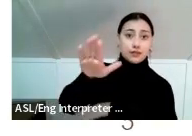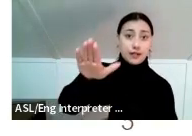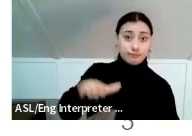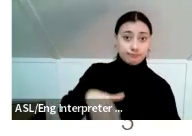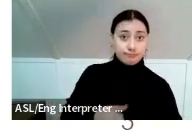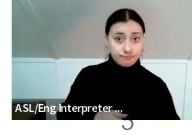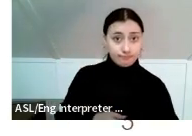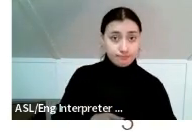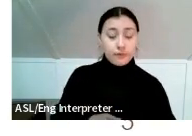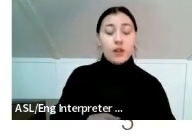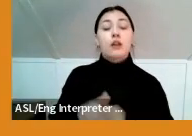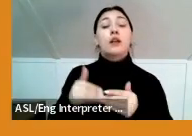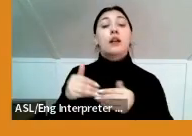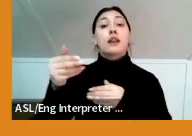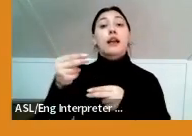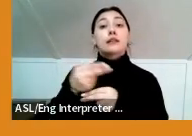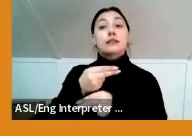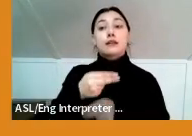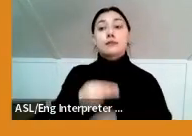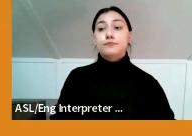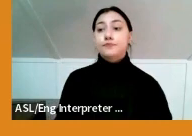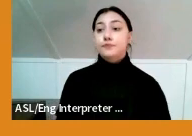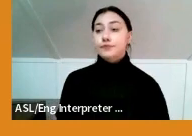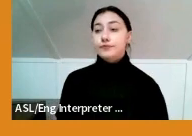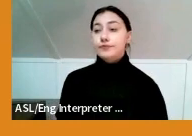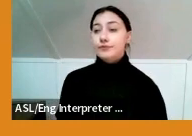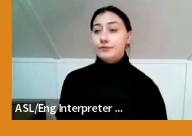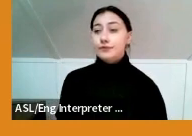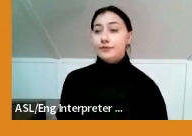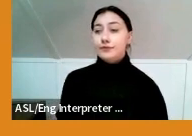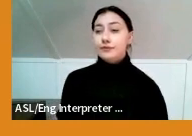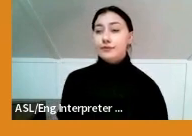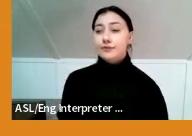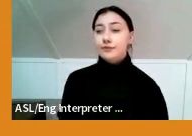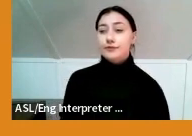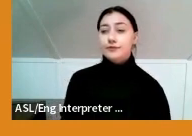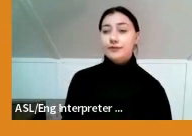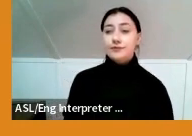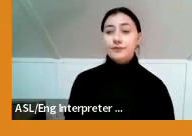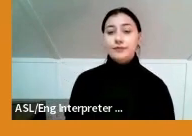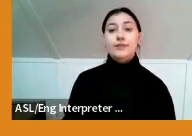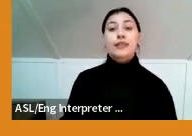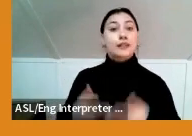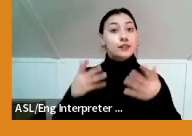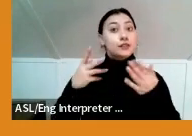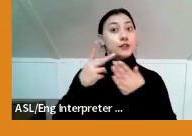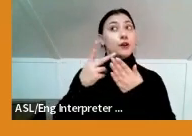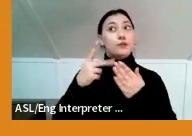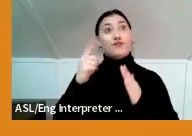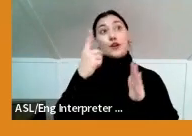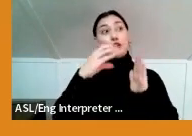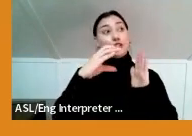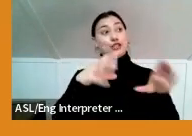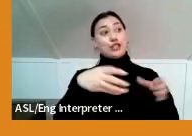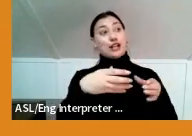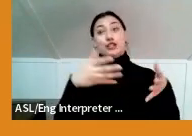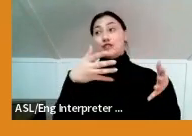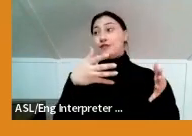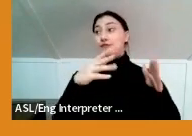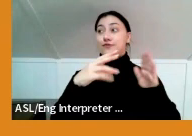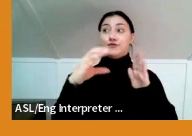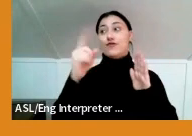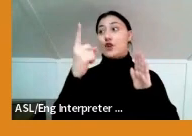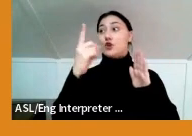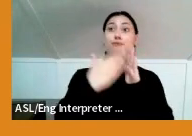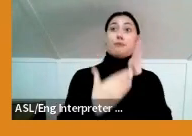Next slide, please. So as you can see, that was the end of our first section. I will hold for any questions